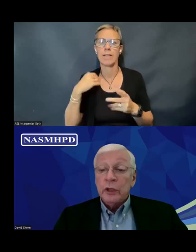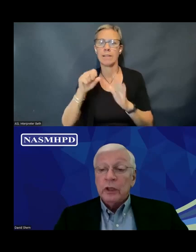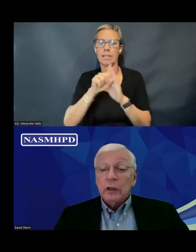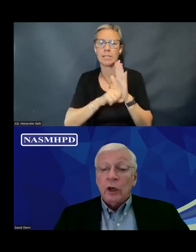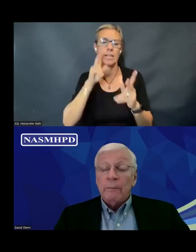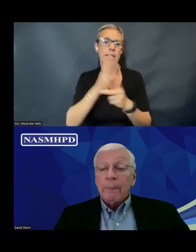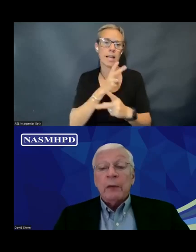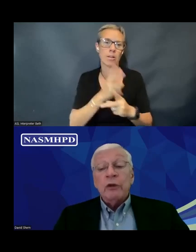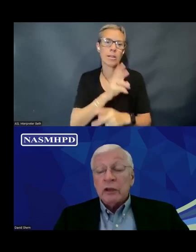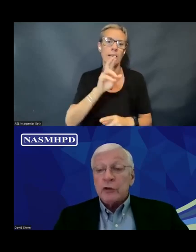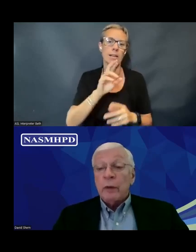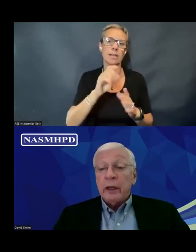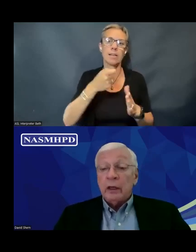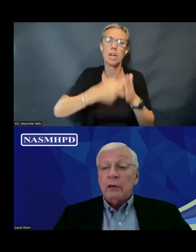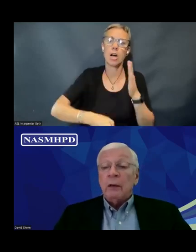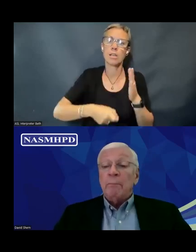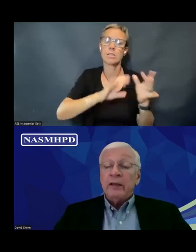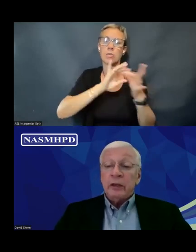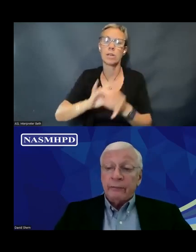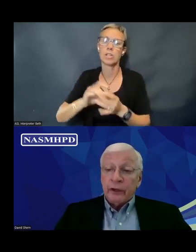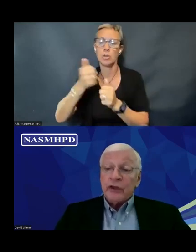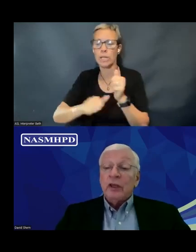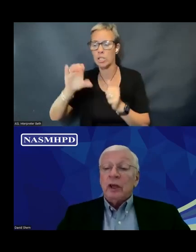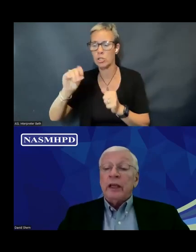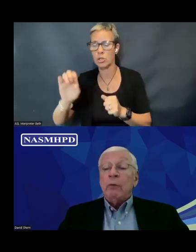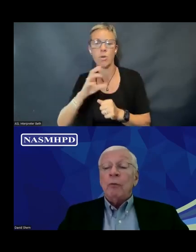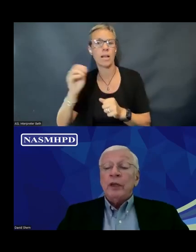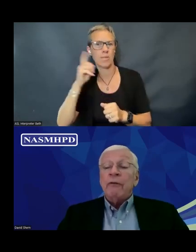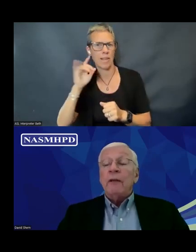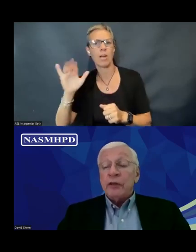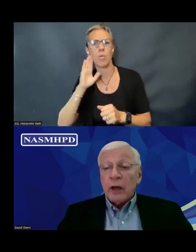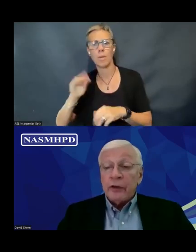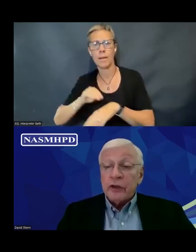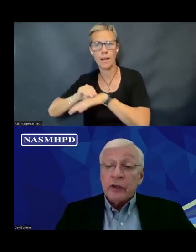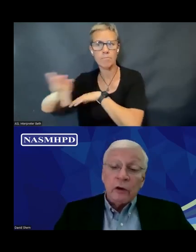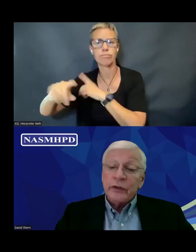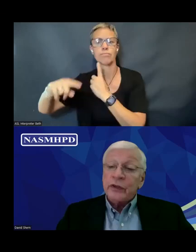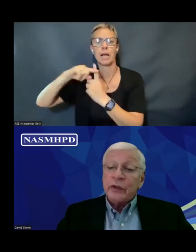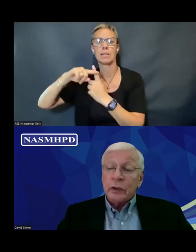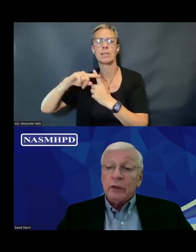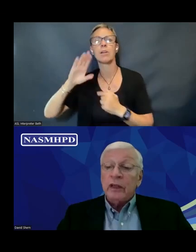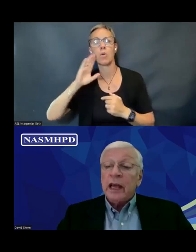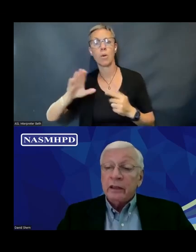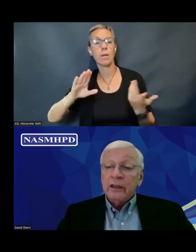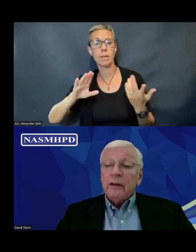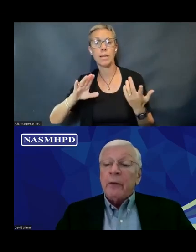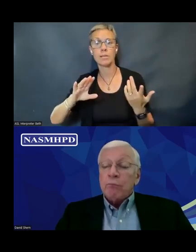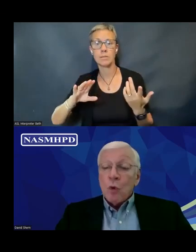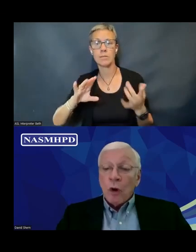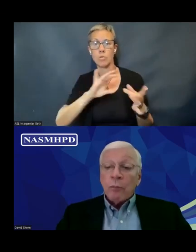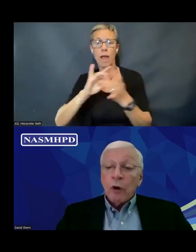with the codes. And we think this will make a big difference. It will be of relevance, obviously, to the crisis system in